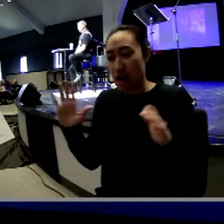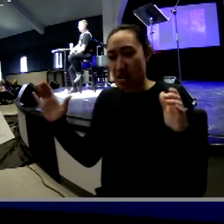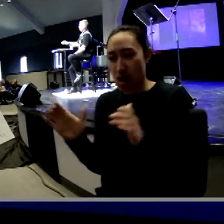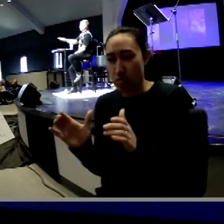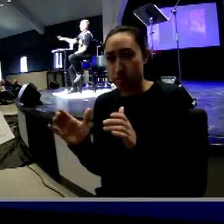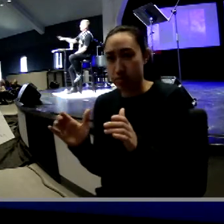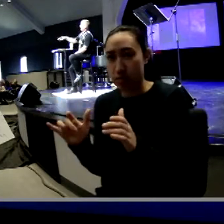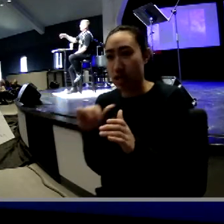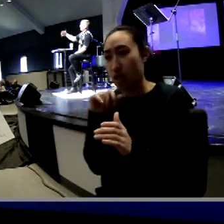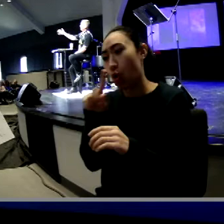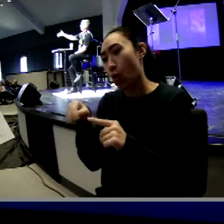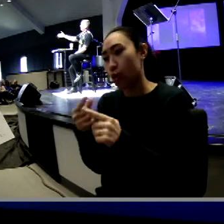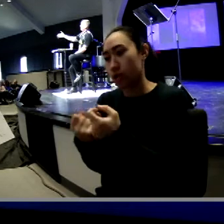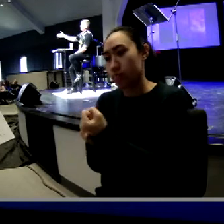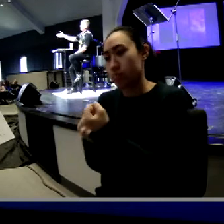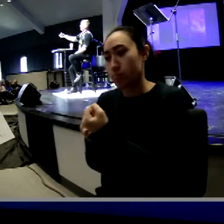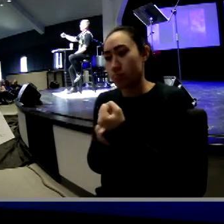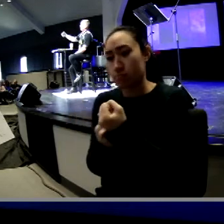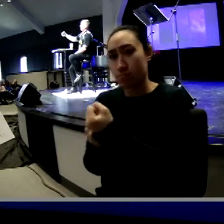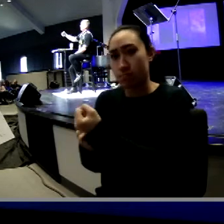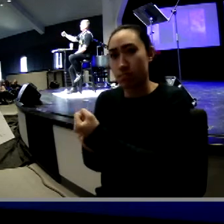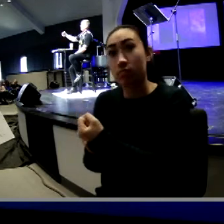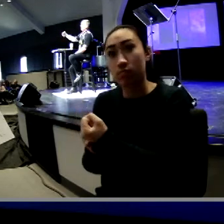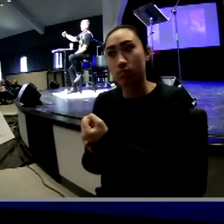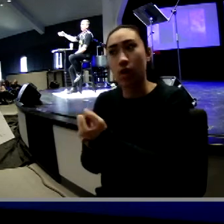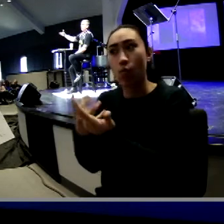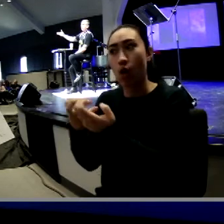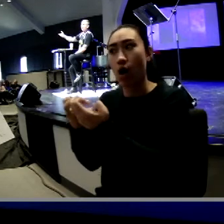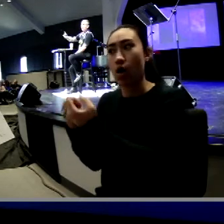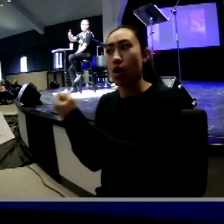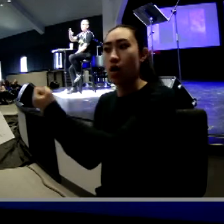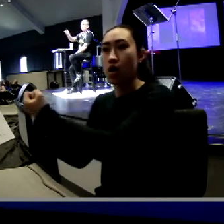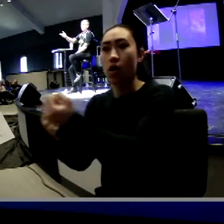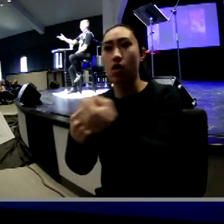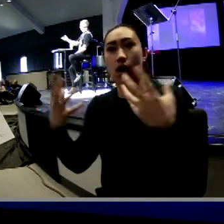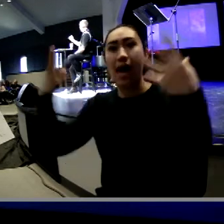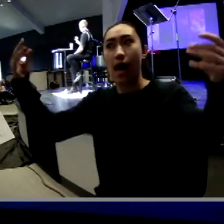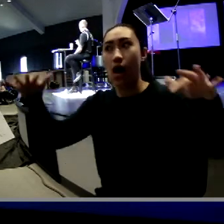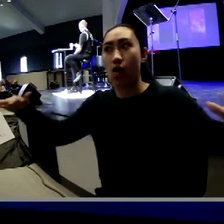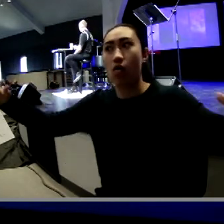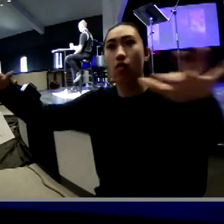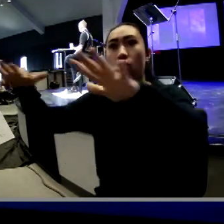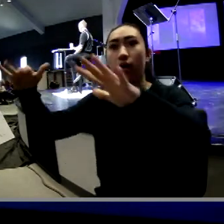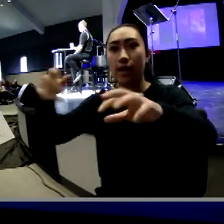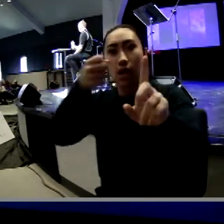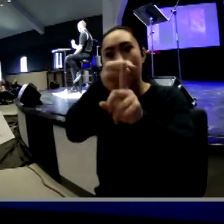And I think sometimes as we grow, you know, numerically, look around this room real quick.